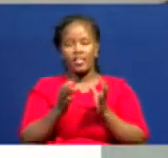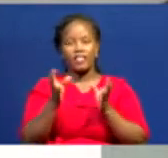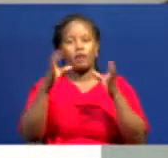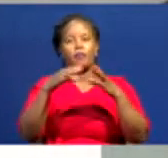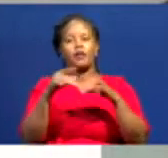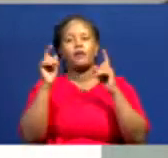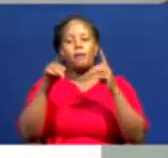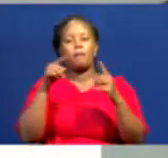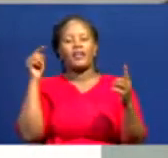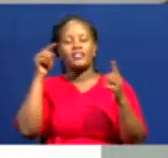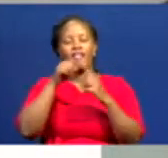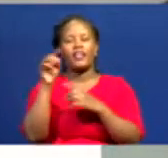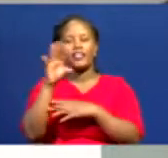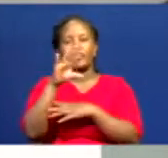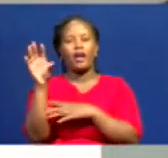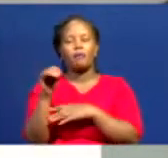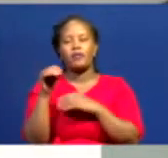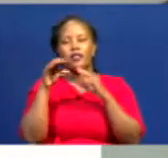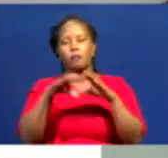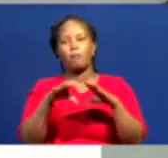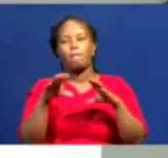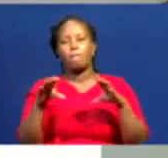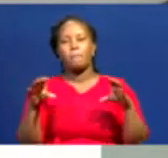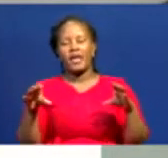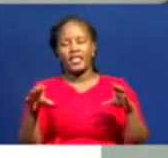African market to benefit from the economies of scale.